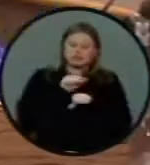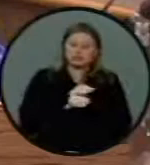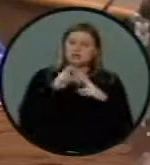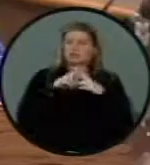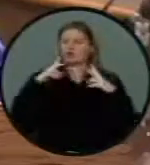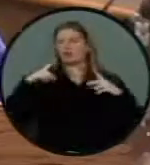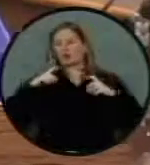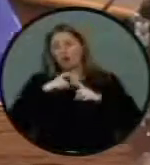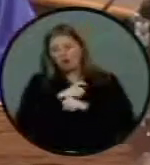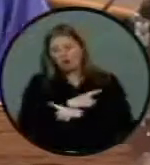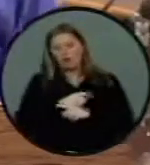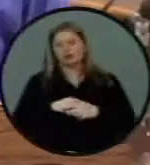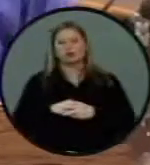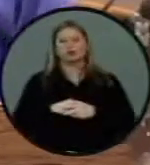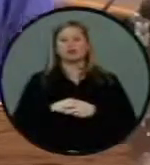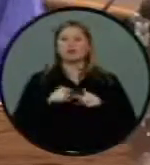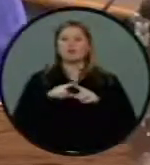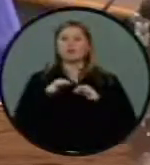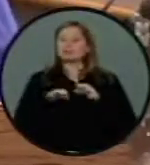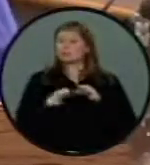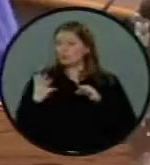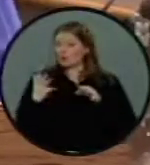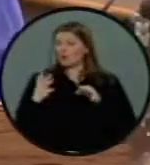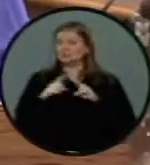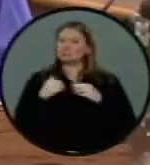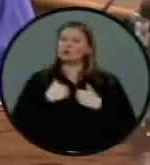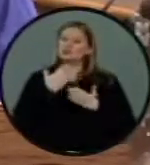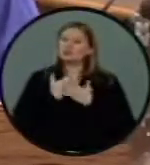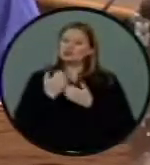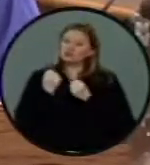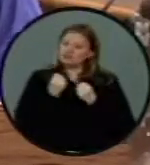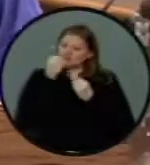very complex. But the simple thing is, until you have good information about,